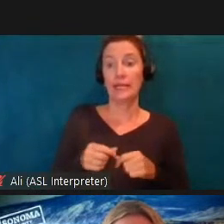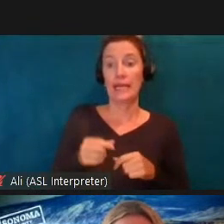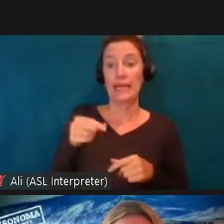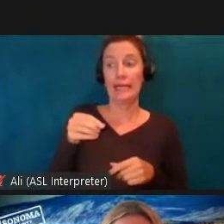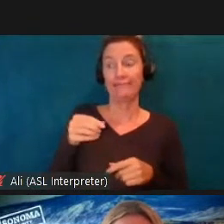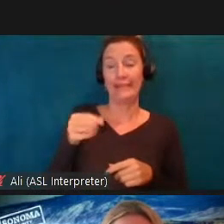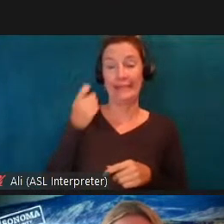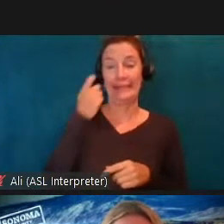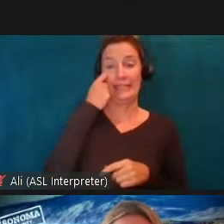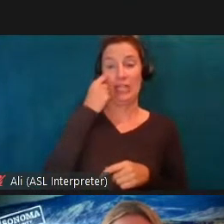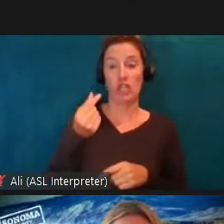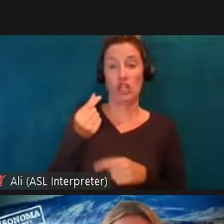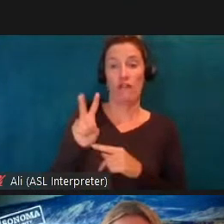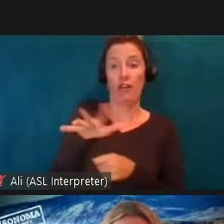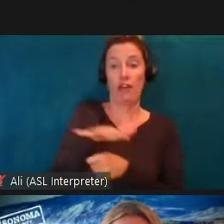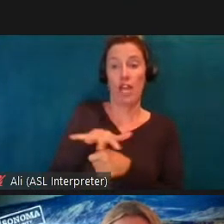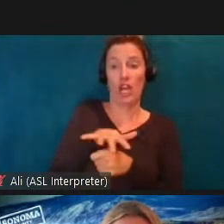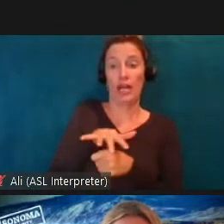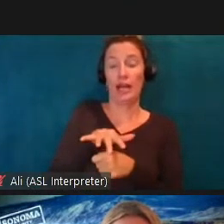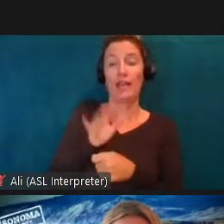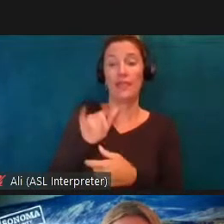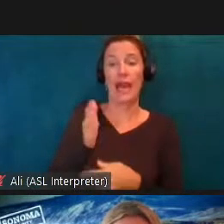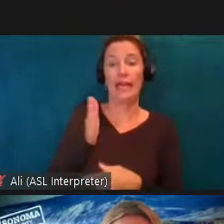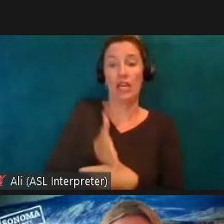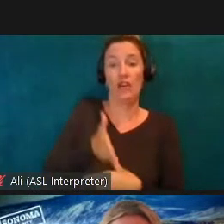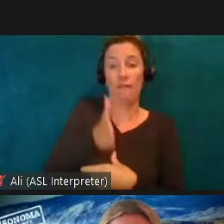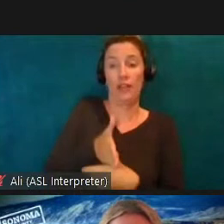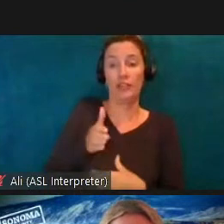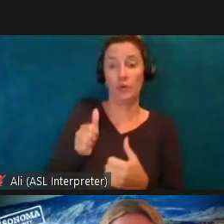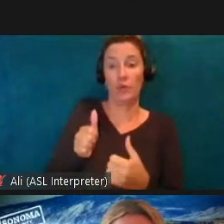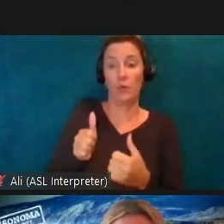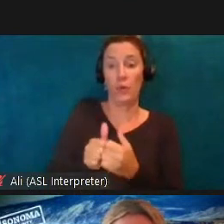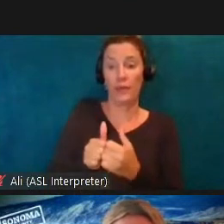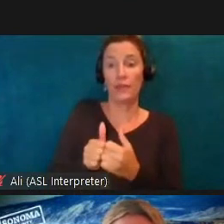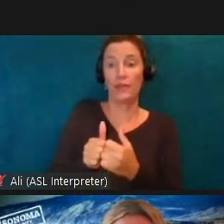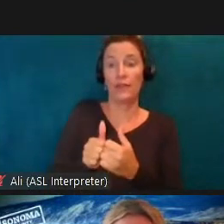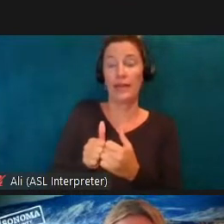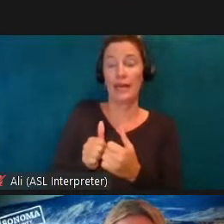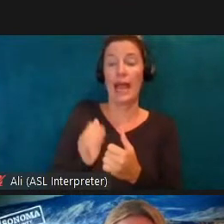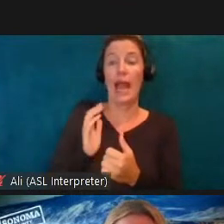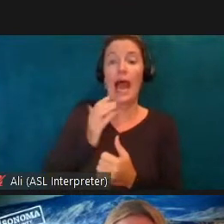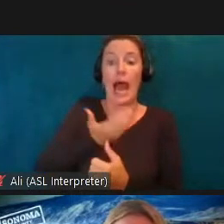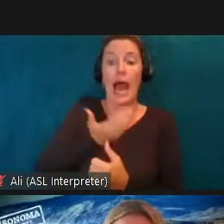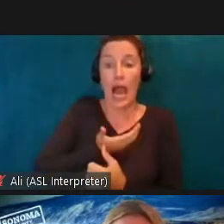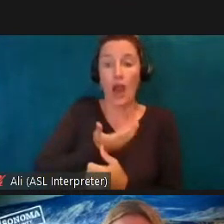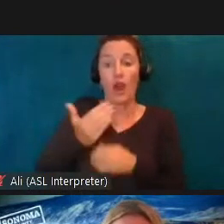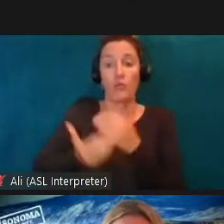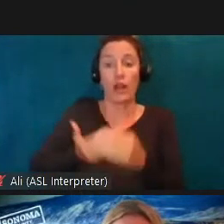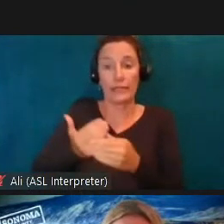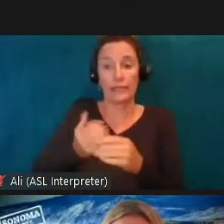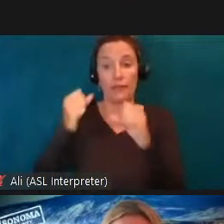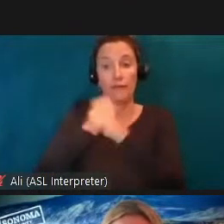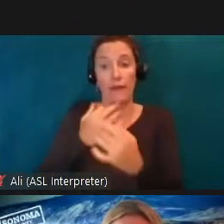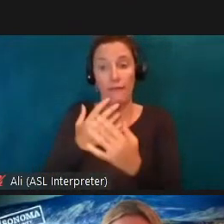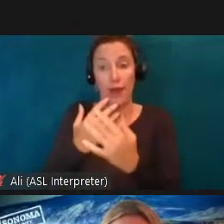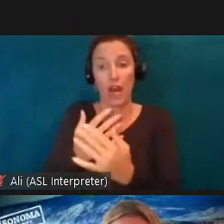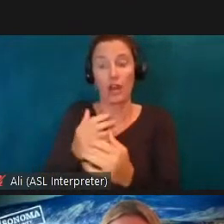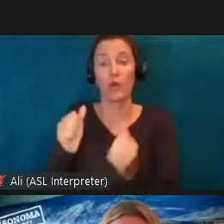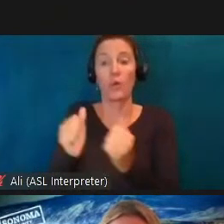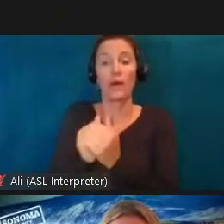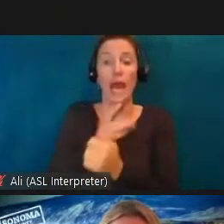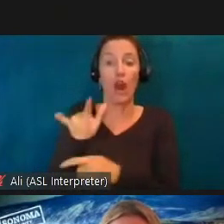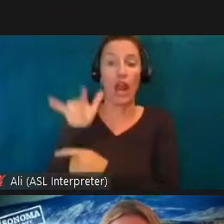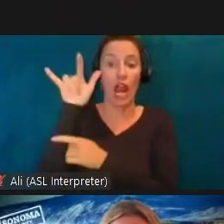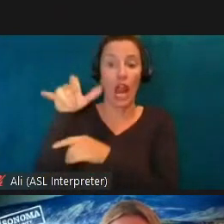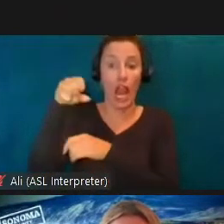area. It interferes with strike with aircraft. So we just